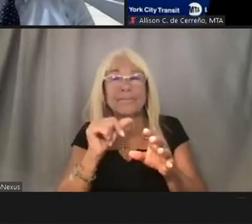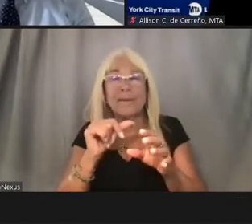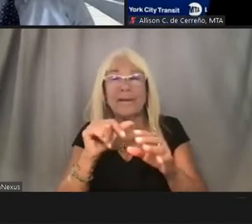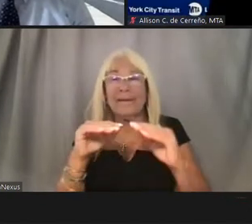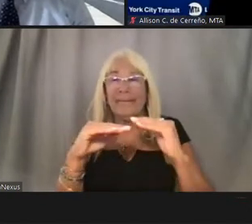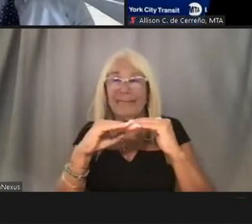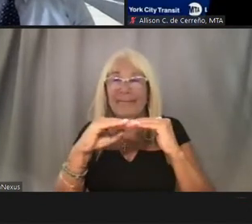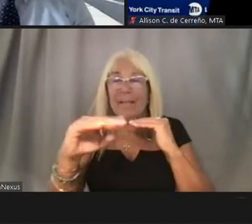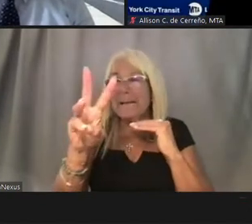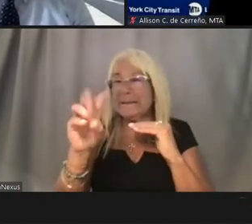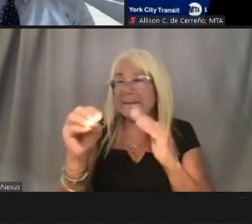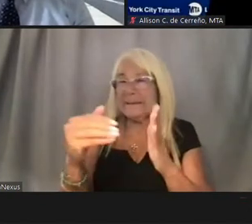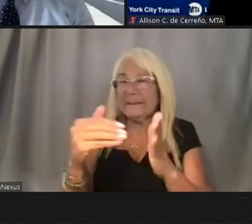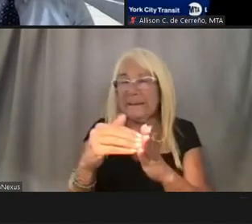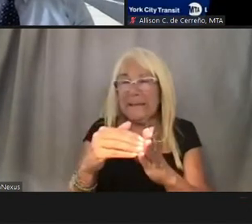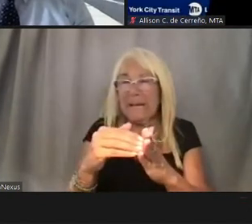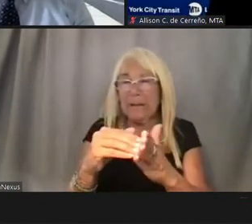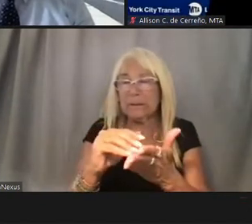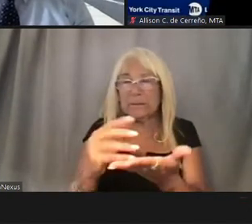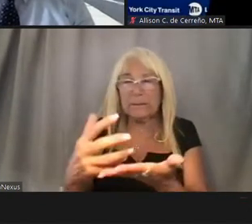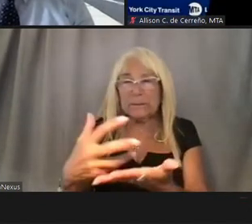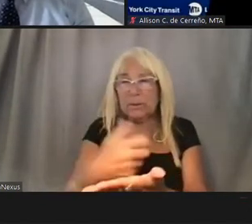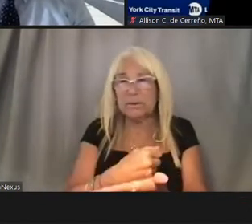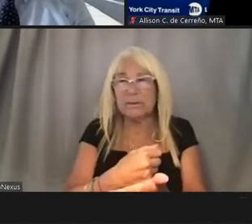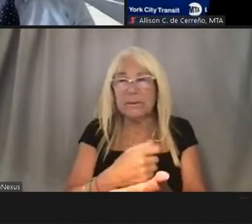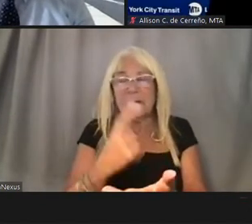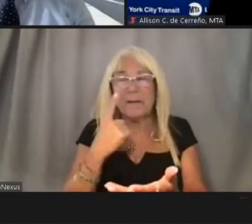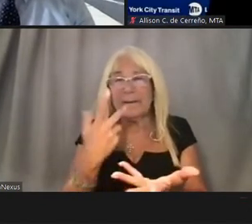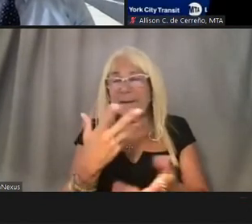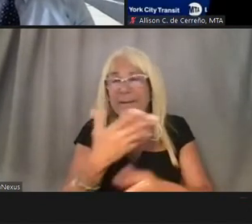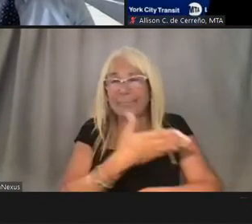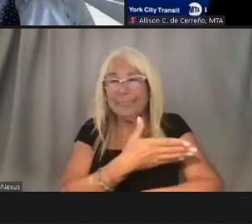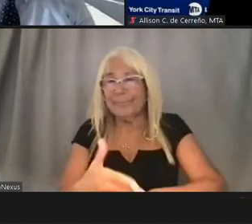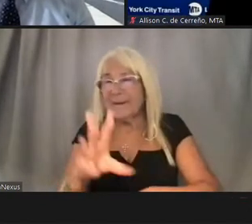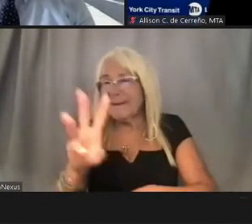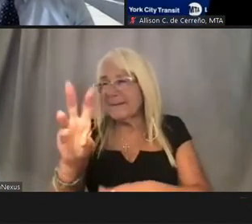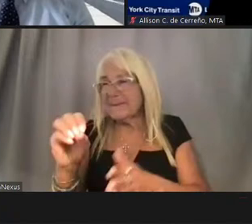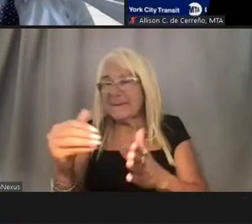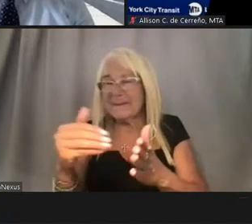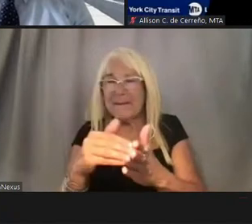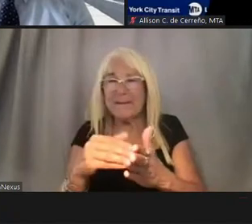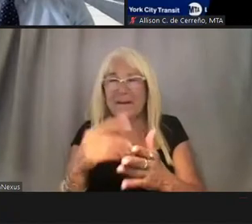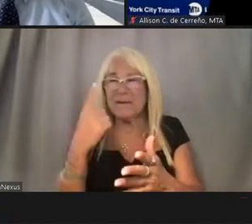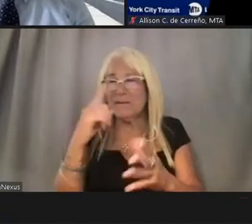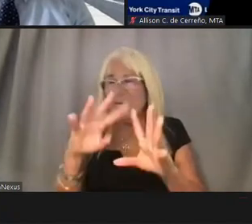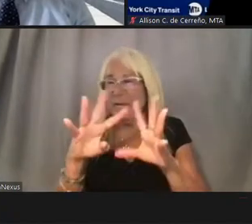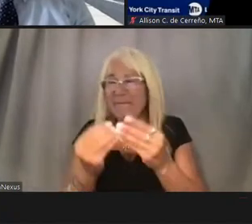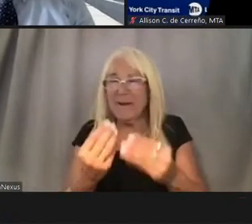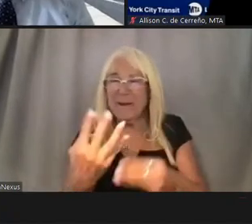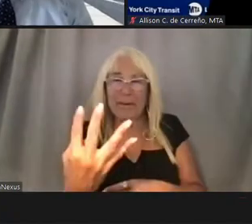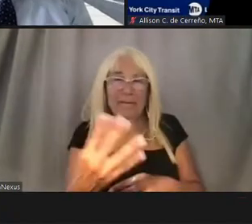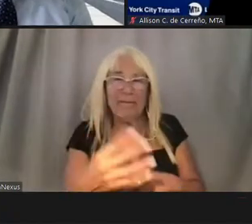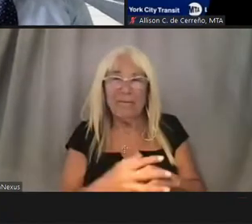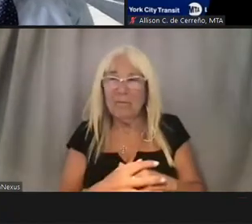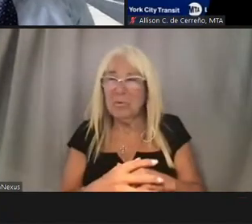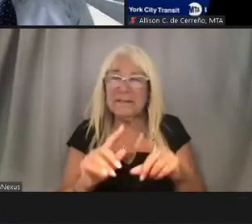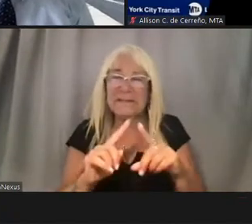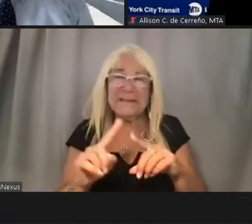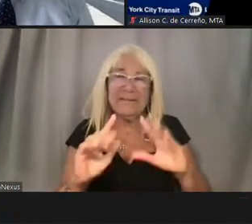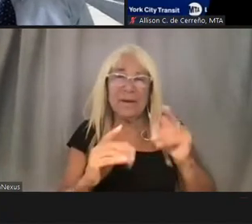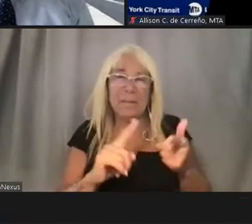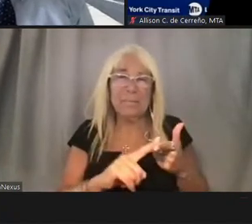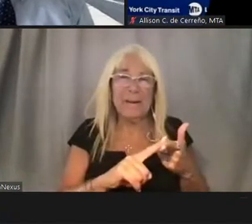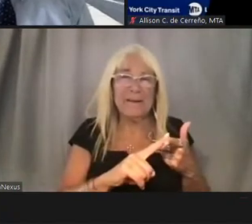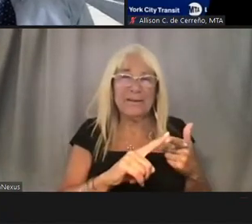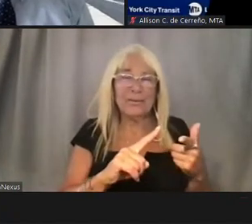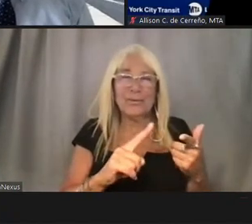to be honest I think it it's really regressive because of sixty thousand dollars for a family of four very different for sixty thousand dollars for